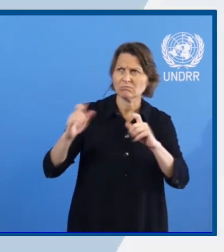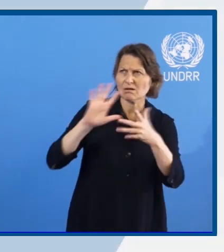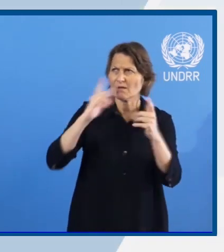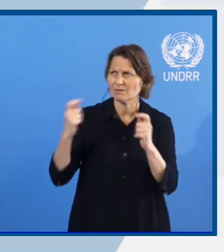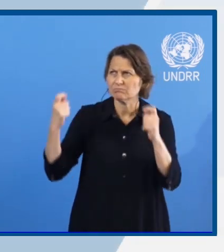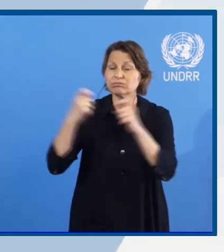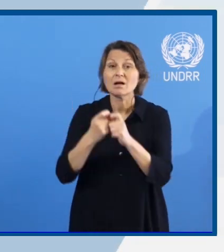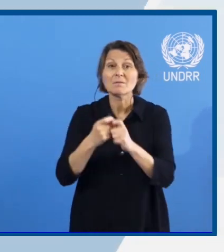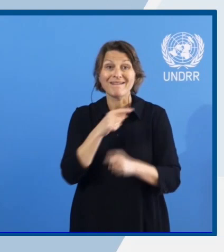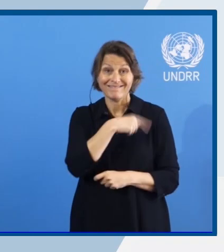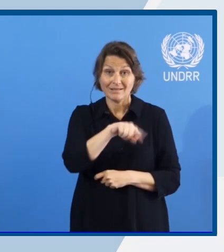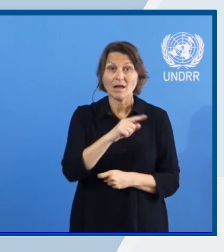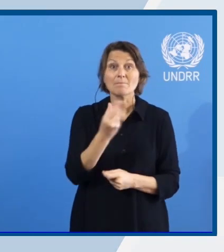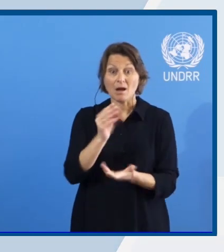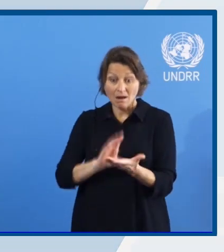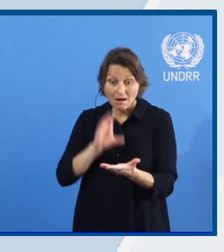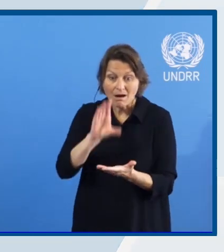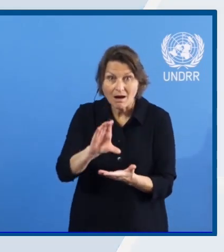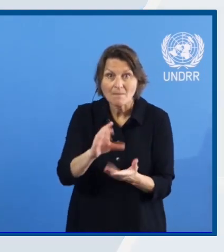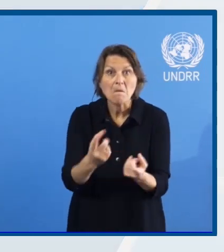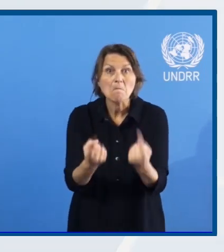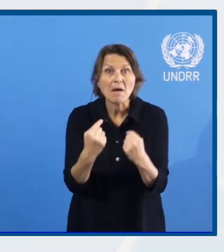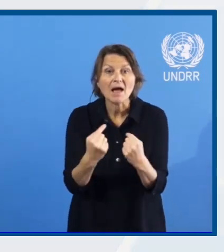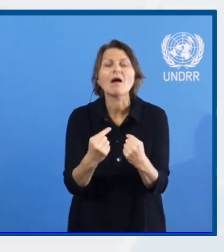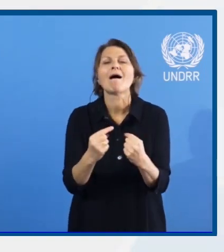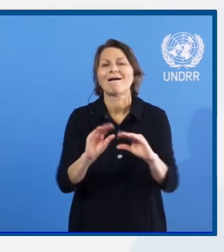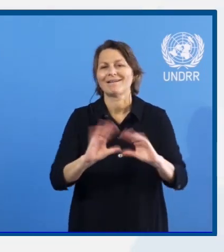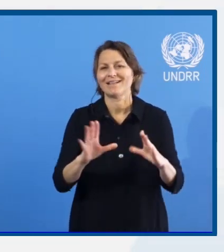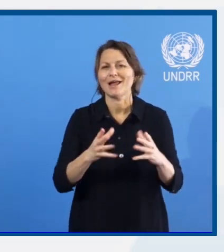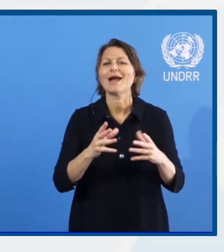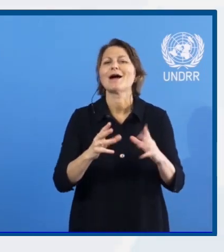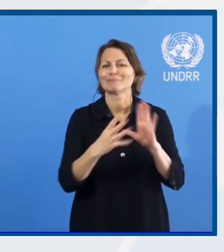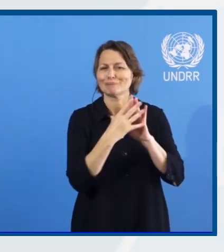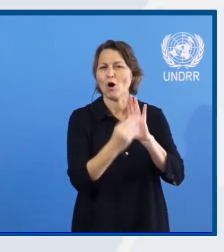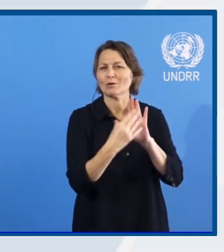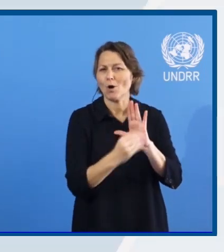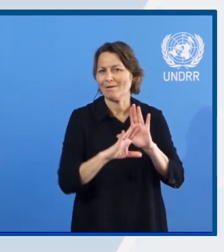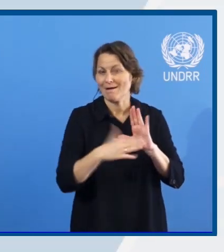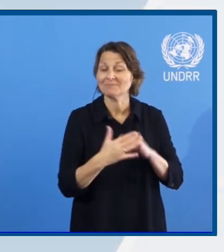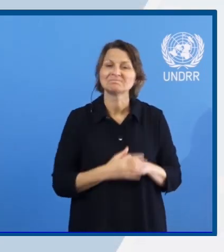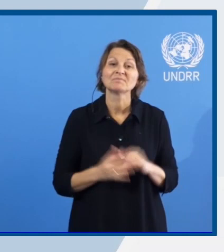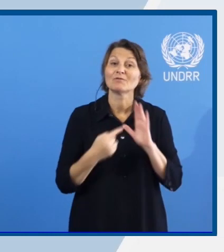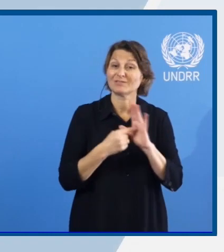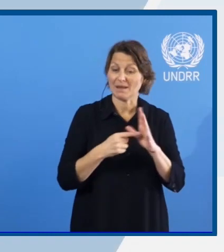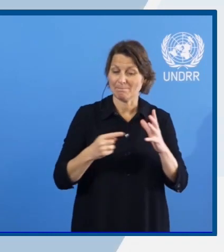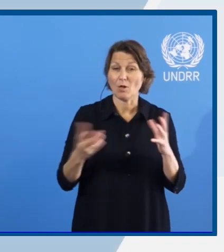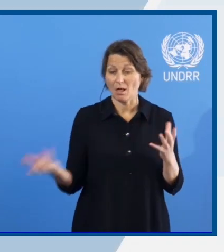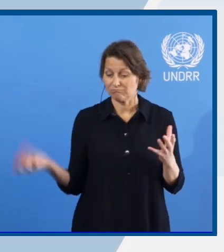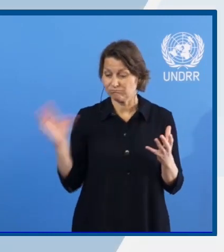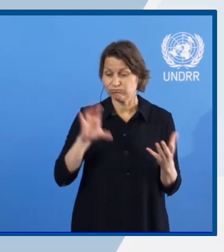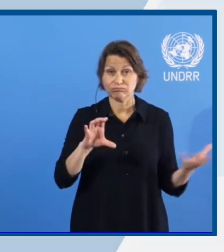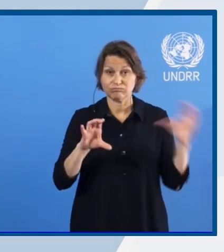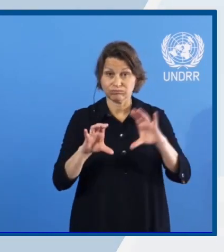And in this regard, using innovative financing models such as blended finance or impact